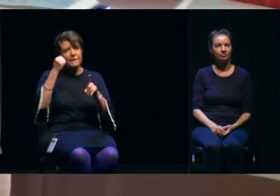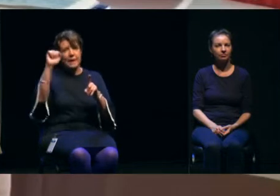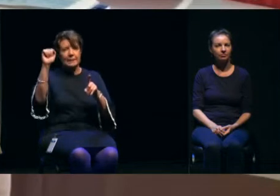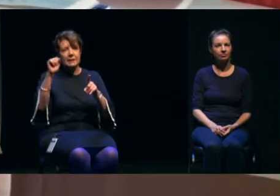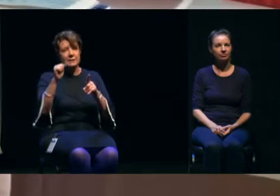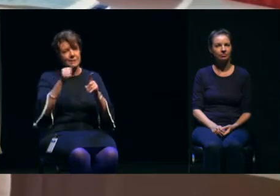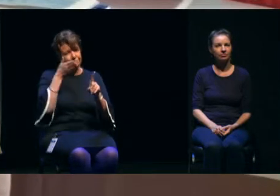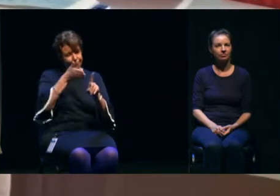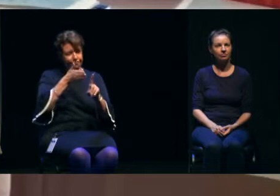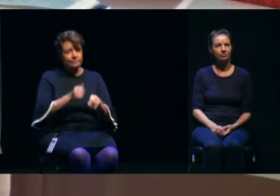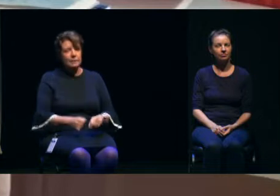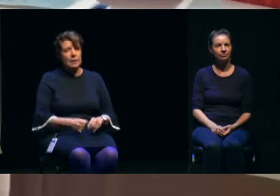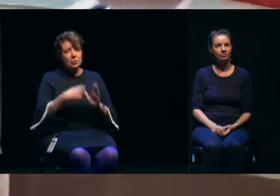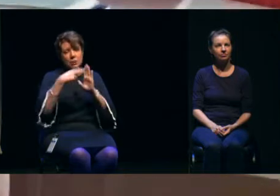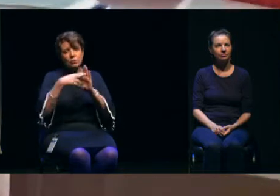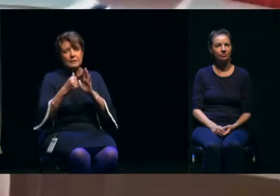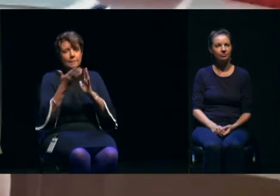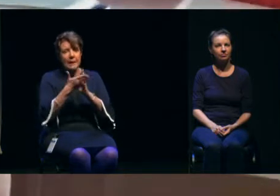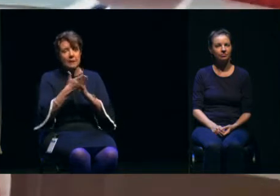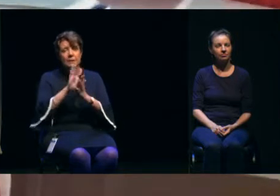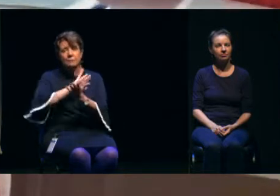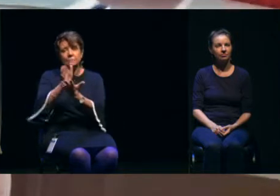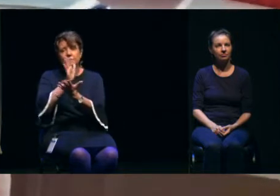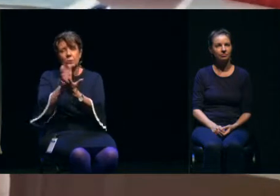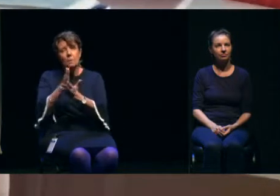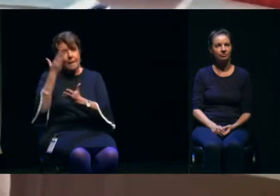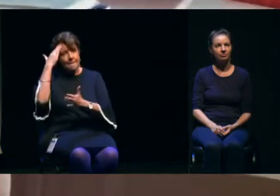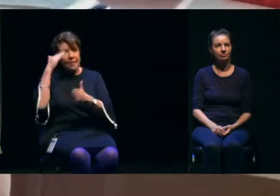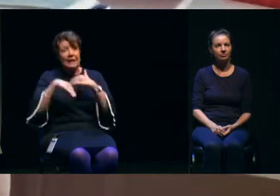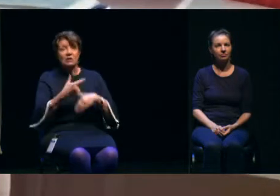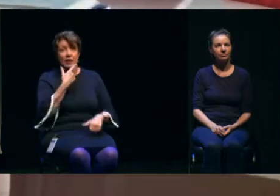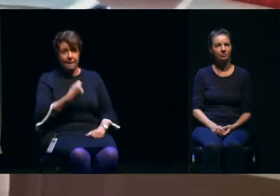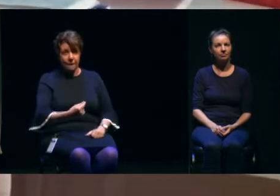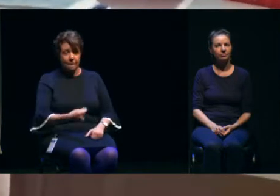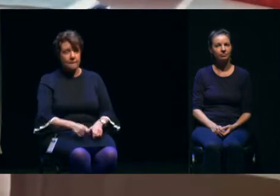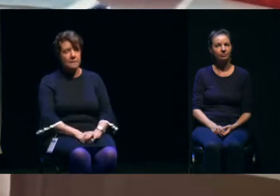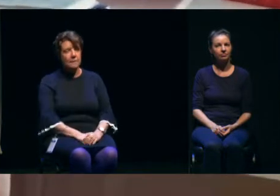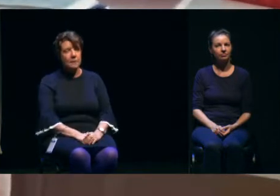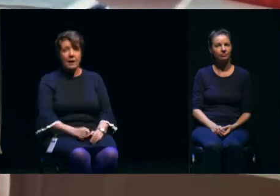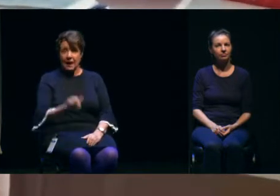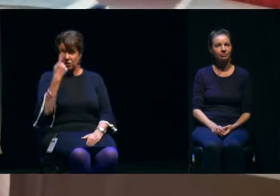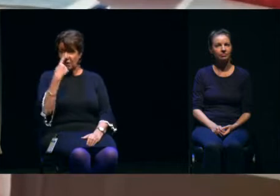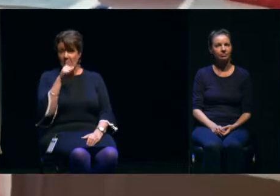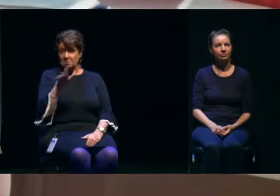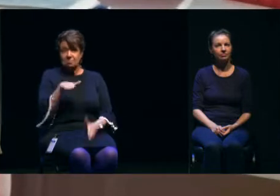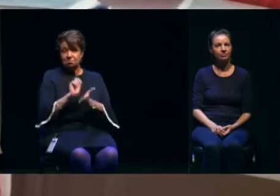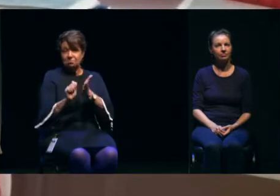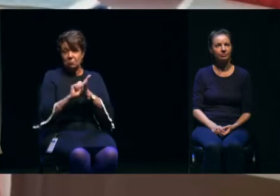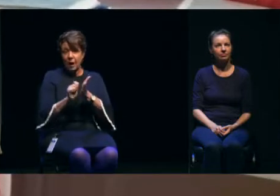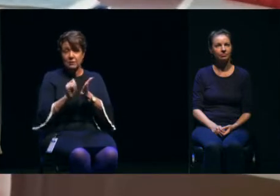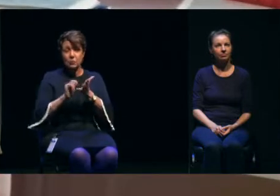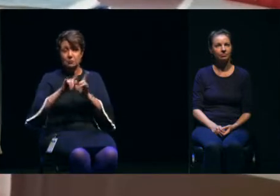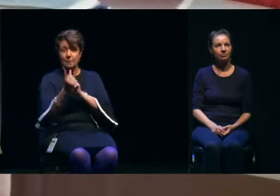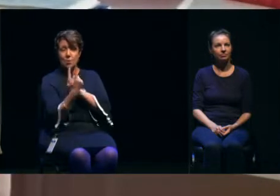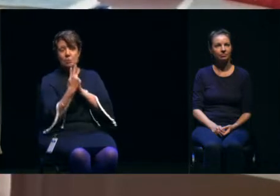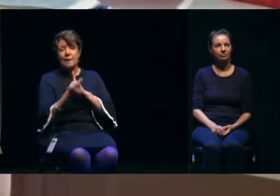she had read some letters that I had sent to my mother in Geneva, and she thought that I could write. And so she came and said, would